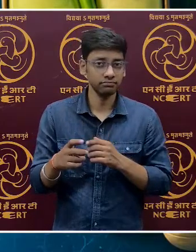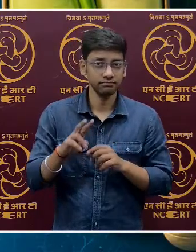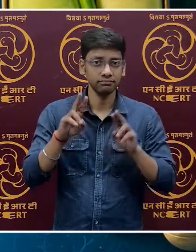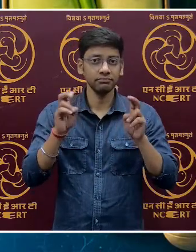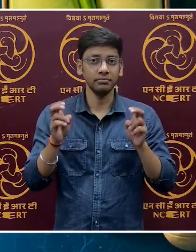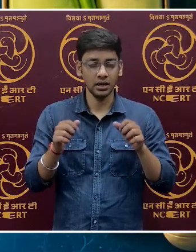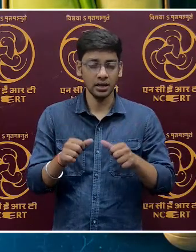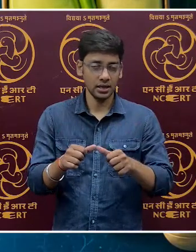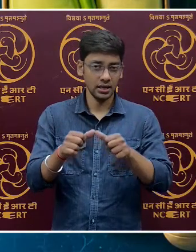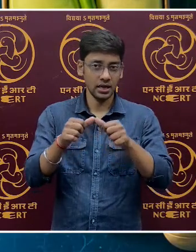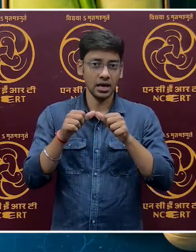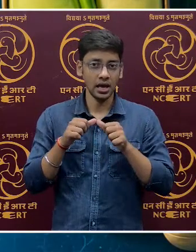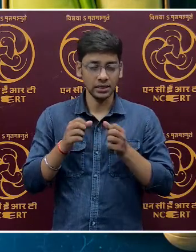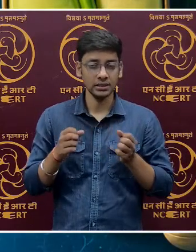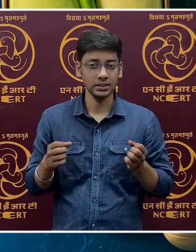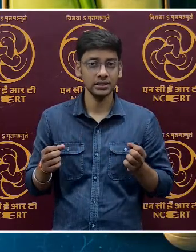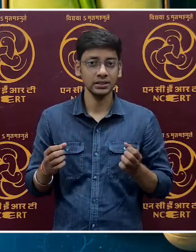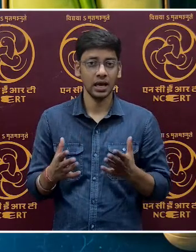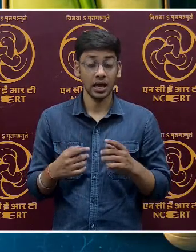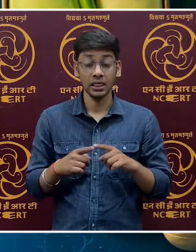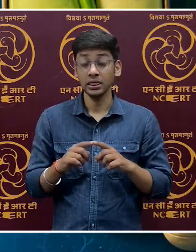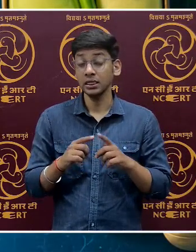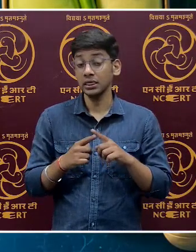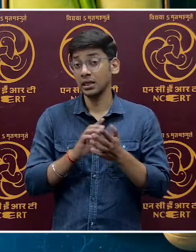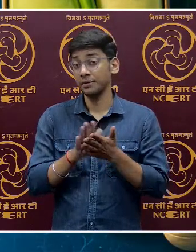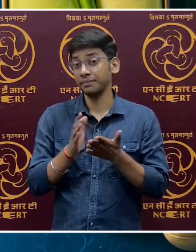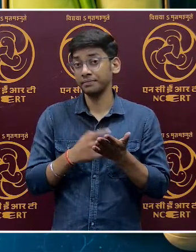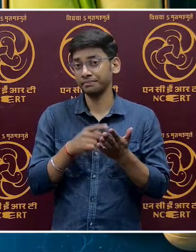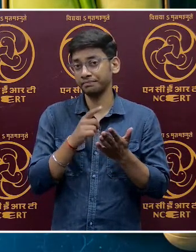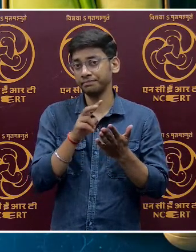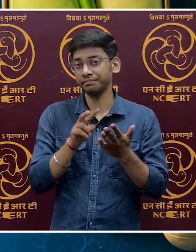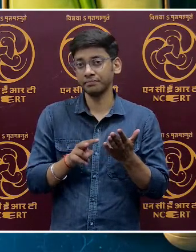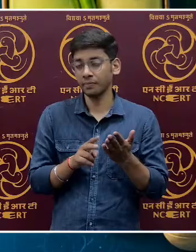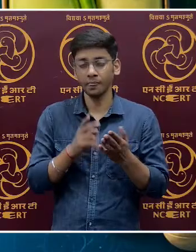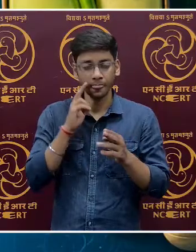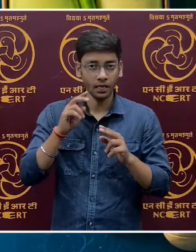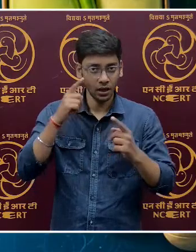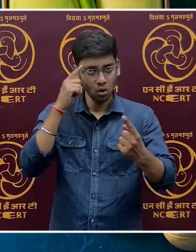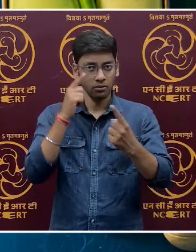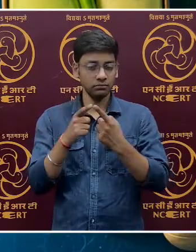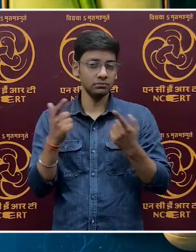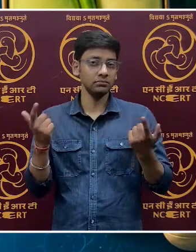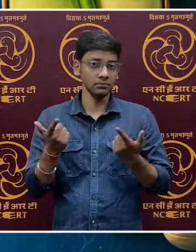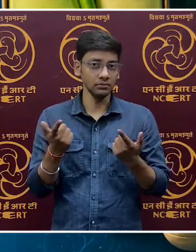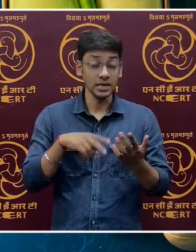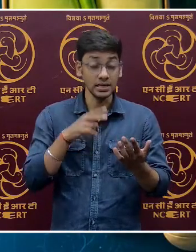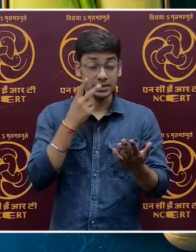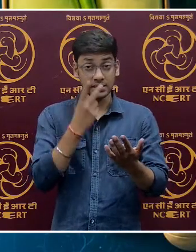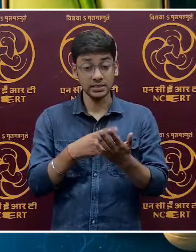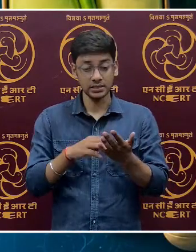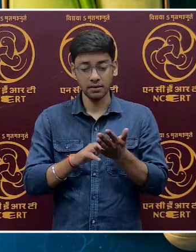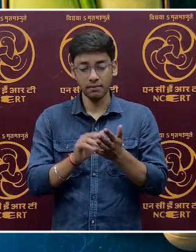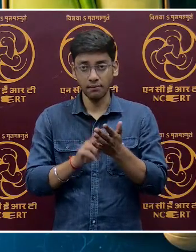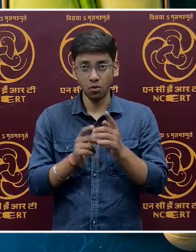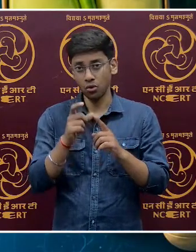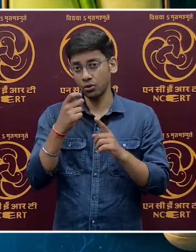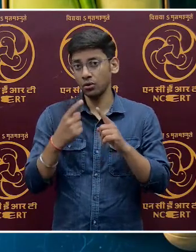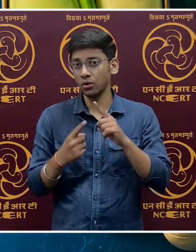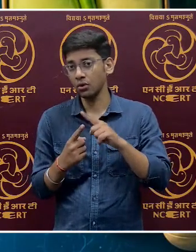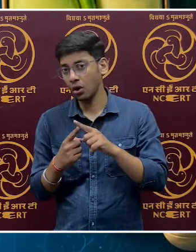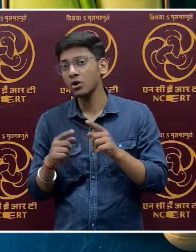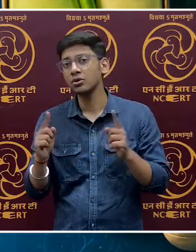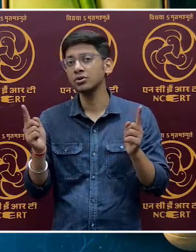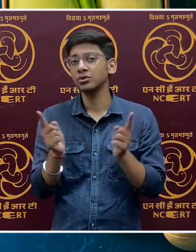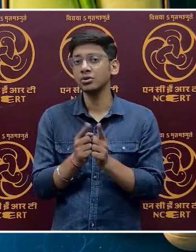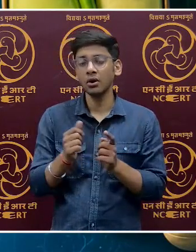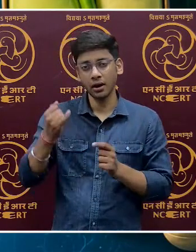the answer is going to start with the theory part only, that you can see the objective of it, you can see the monocot seeds, a brief idea,